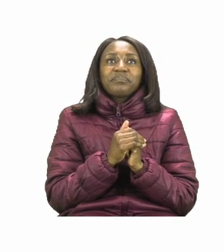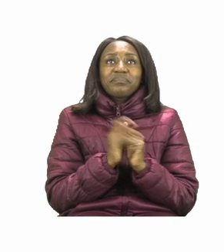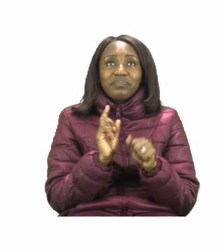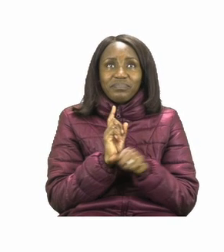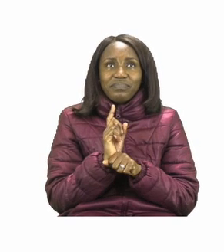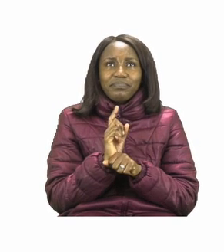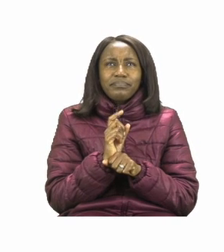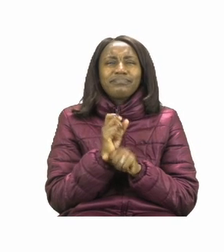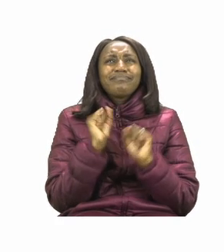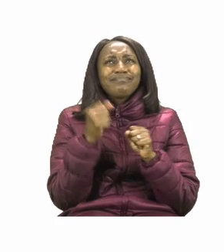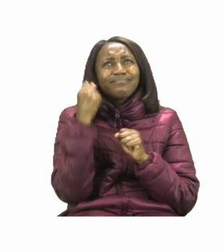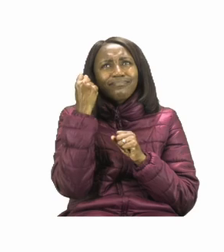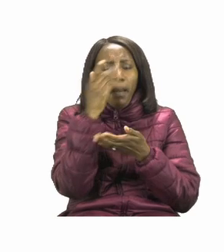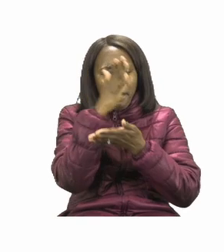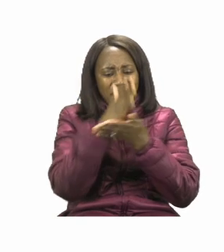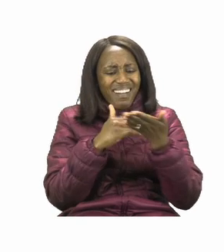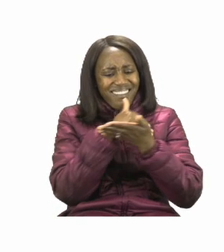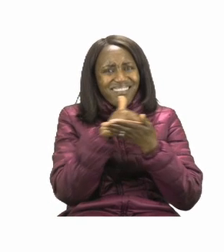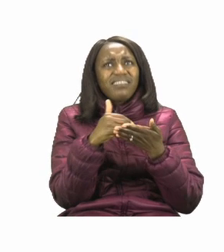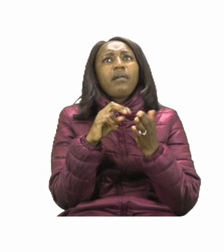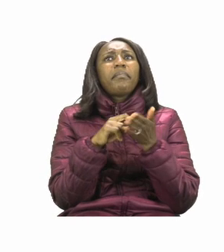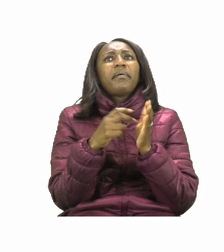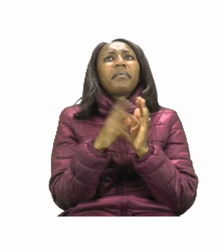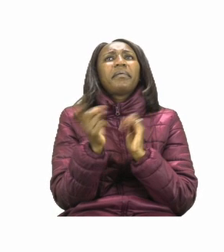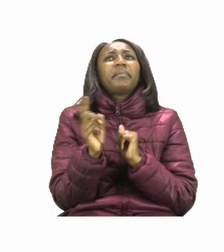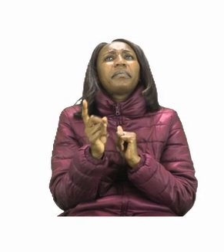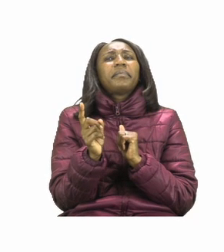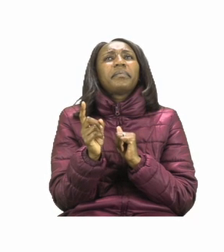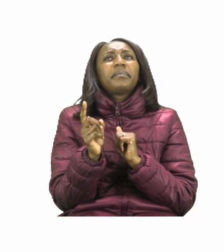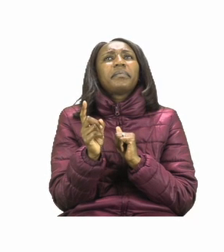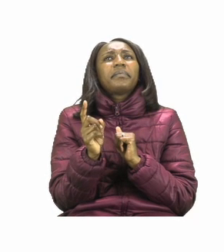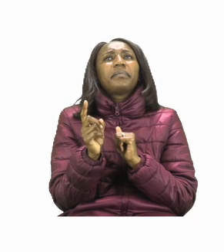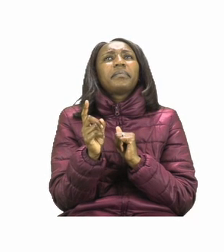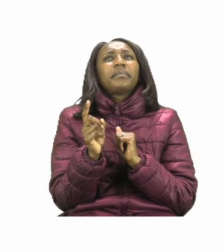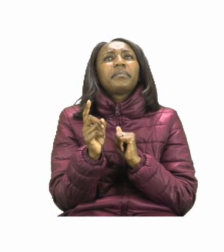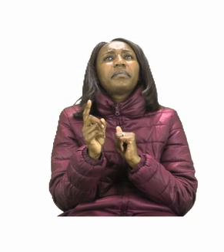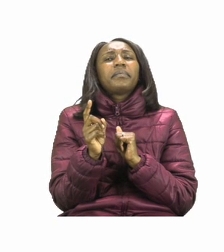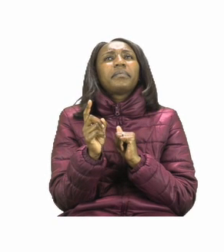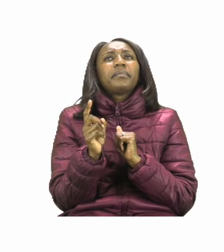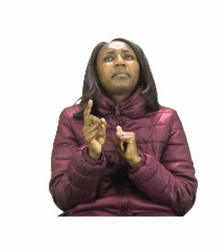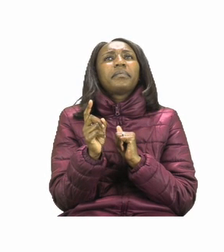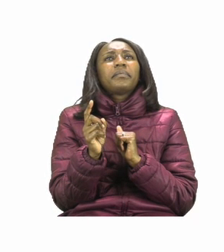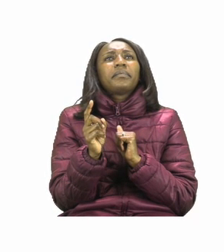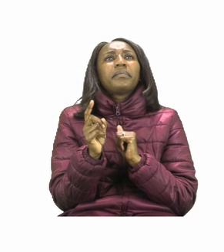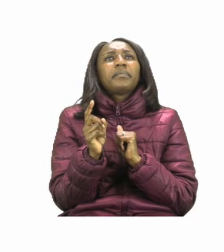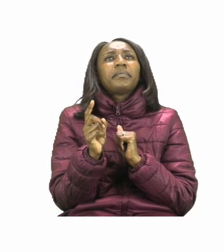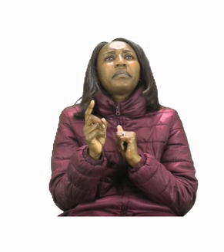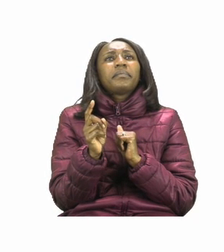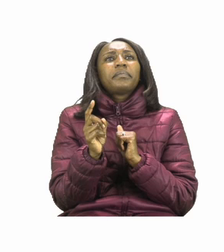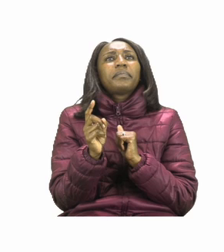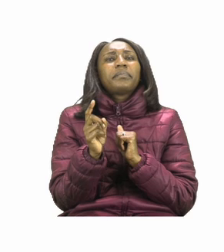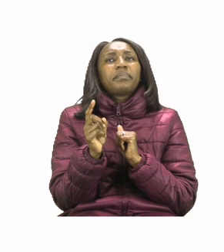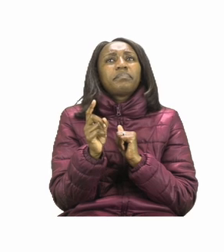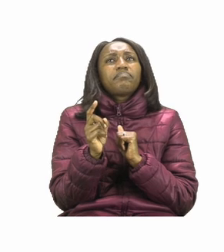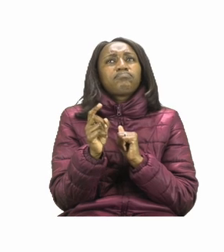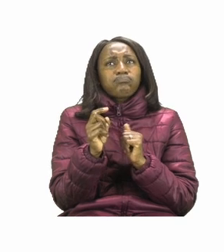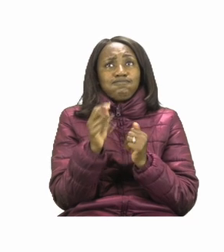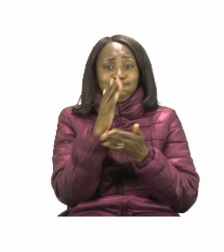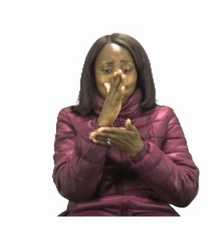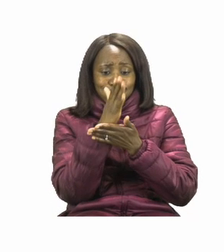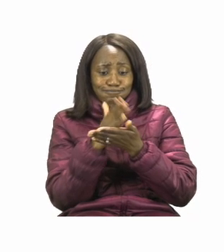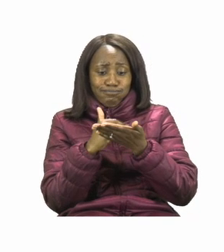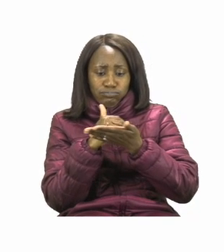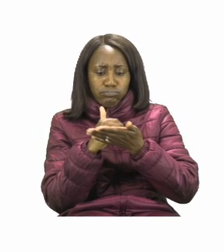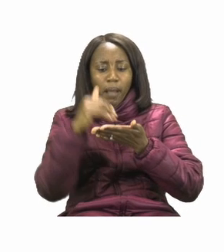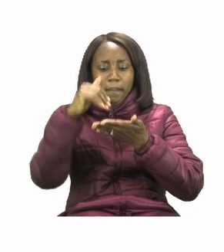to understand what a fraction is. Now fractions are parts of a whole. When the whole